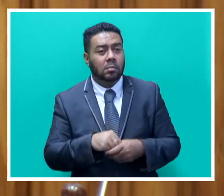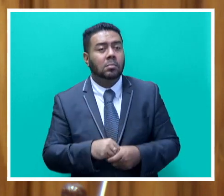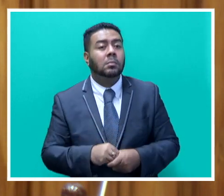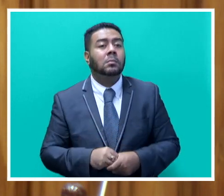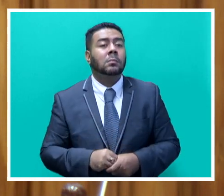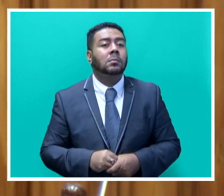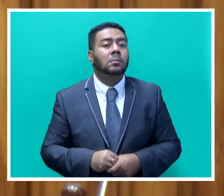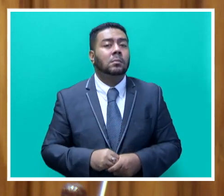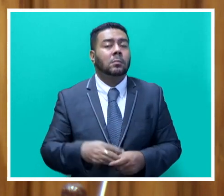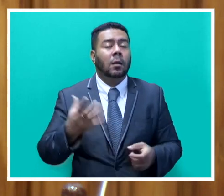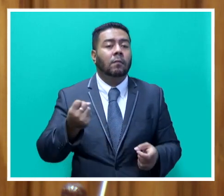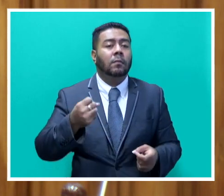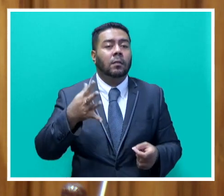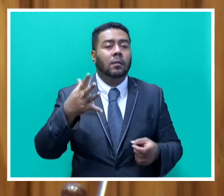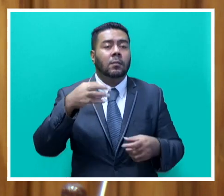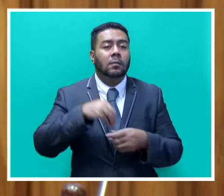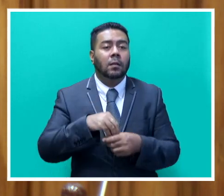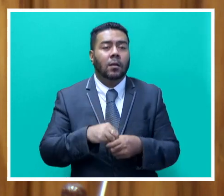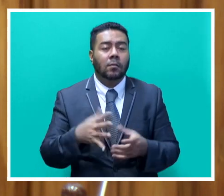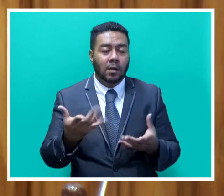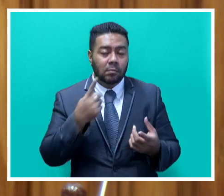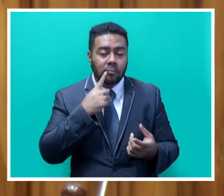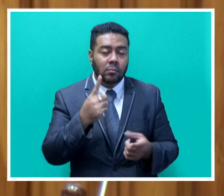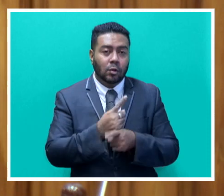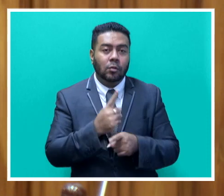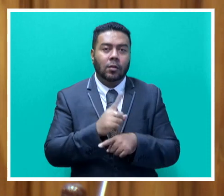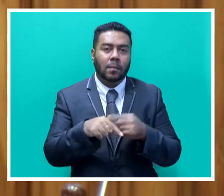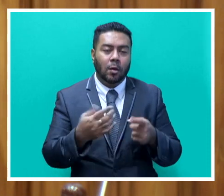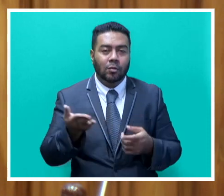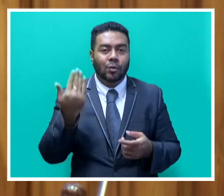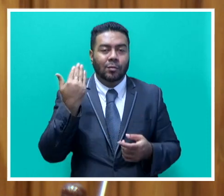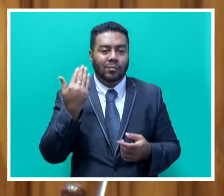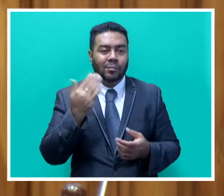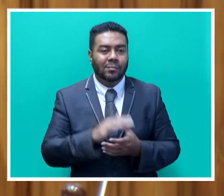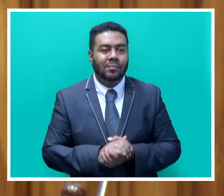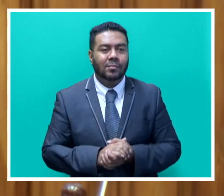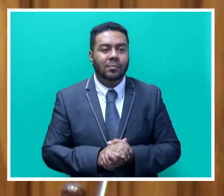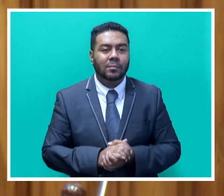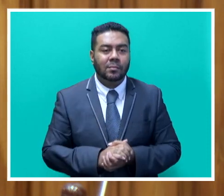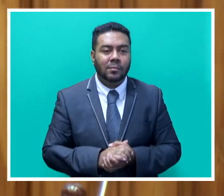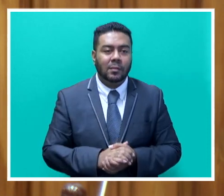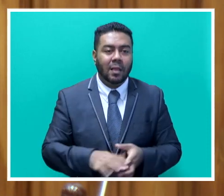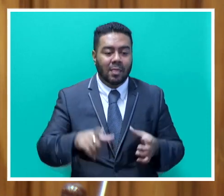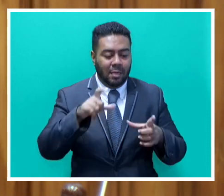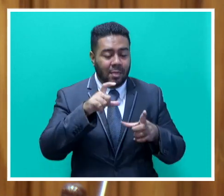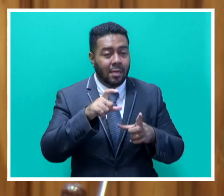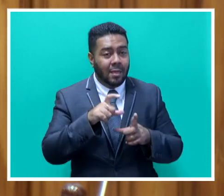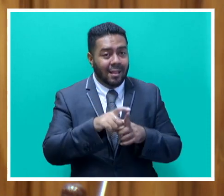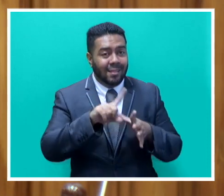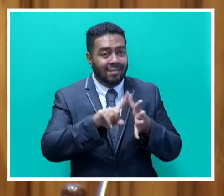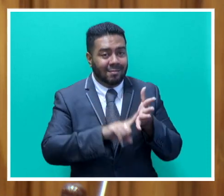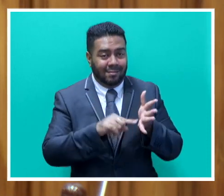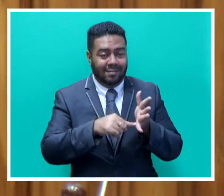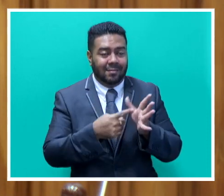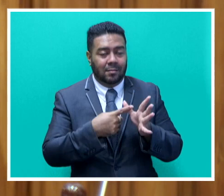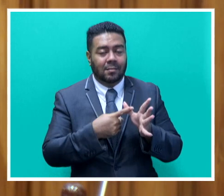current situation of the Delta variant, as I've alluded to. Research to date have also revealed that the Delta variant